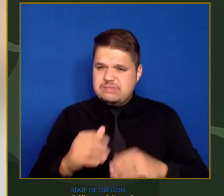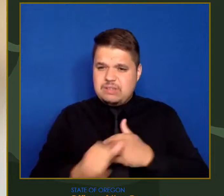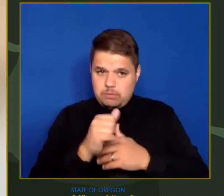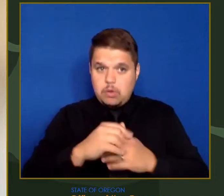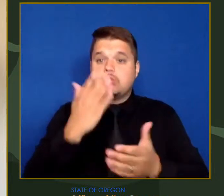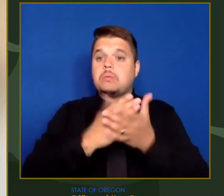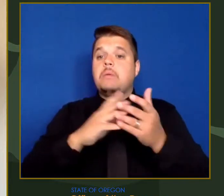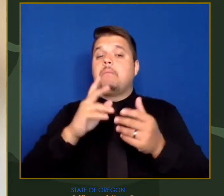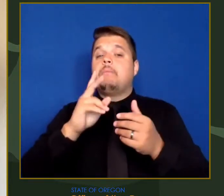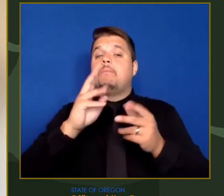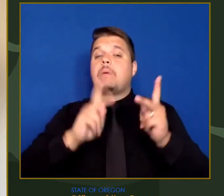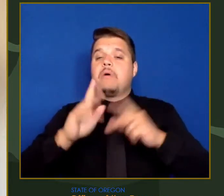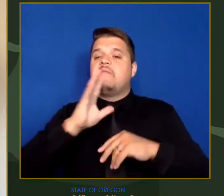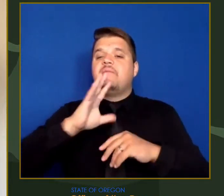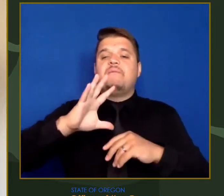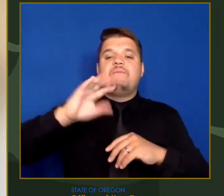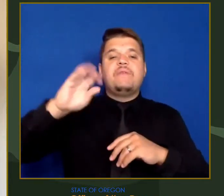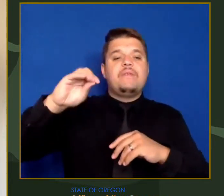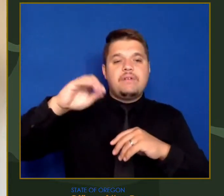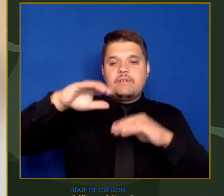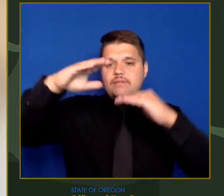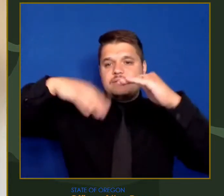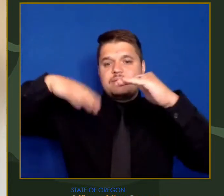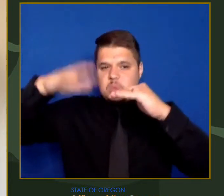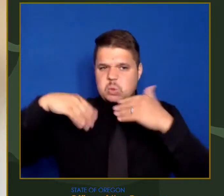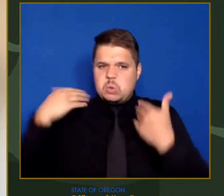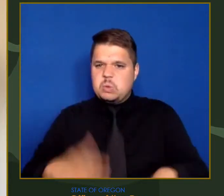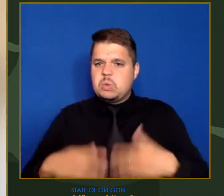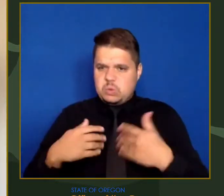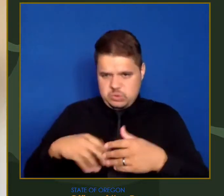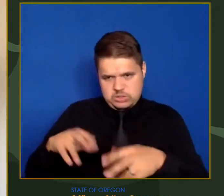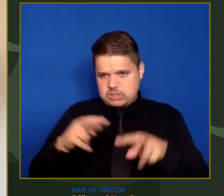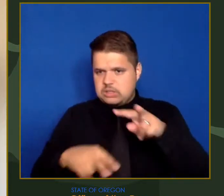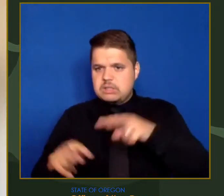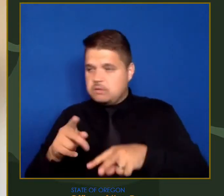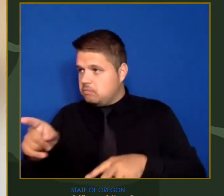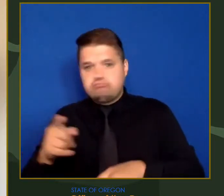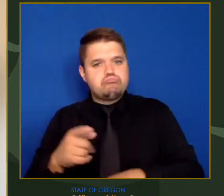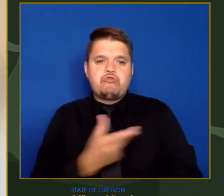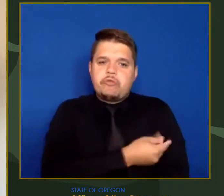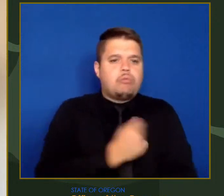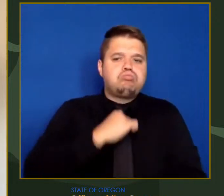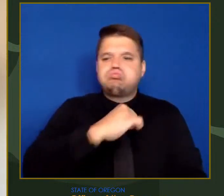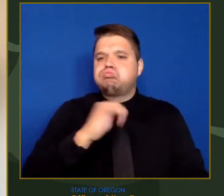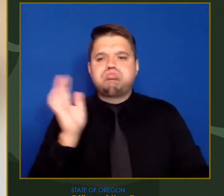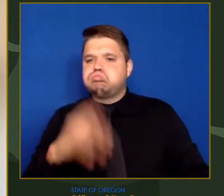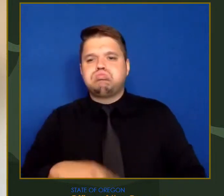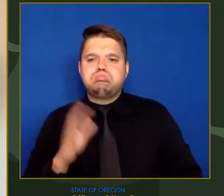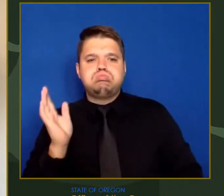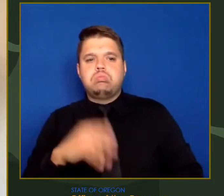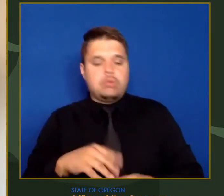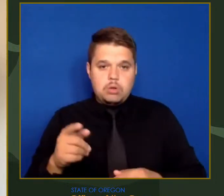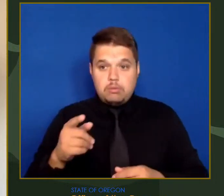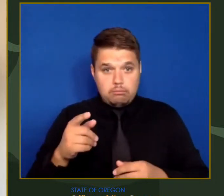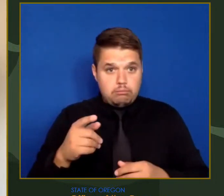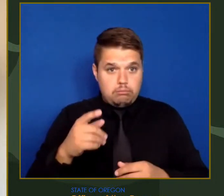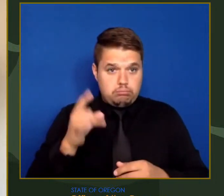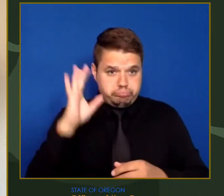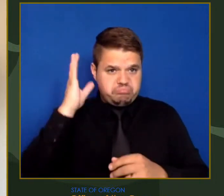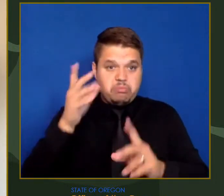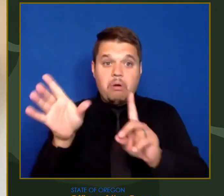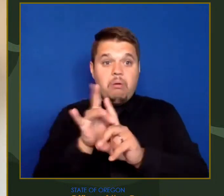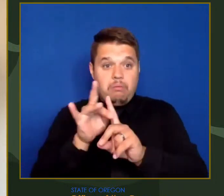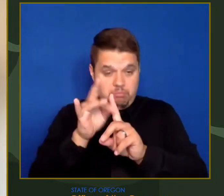unfortunately, really fought hard. Everyone really worked with him, tried to care for him as best they could, and we couldn't get him through. It was a very tragic